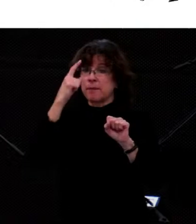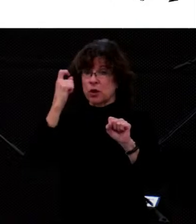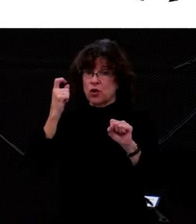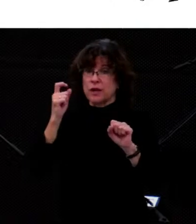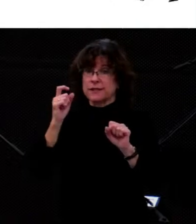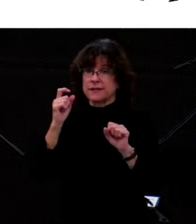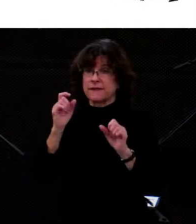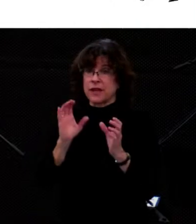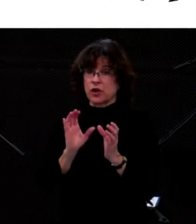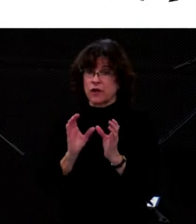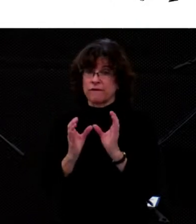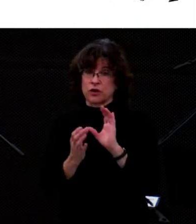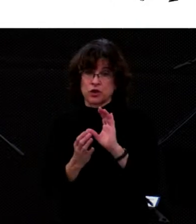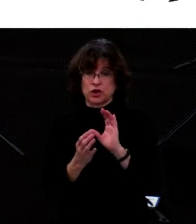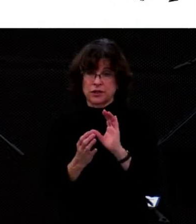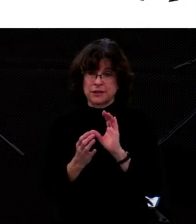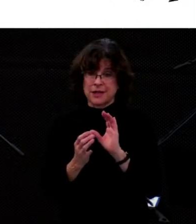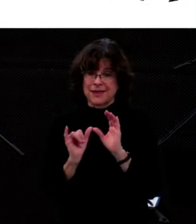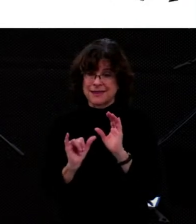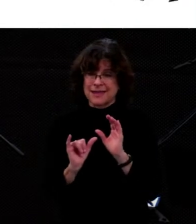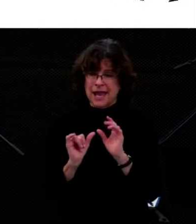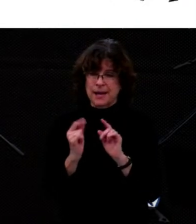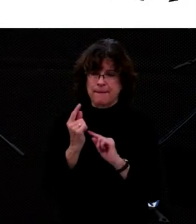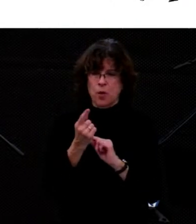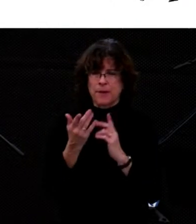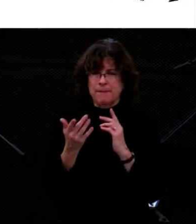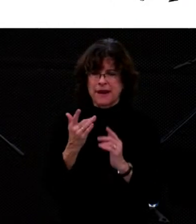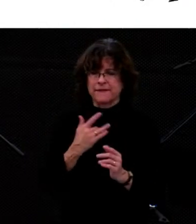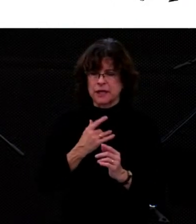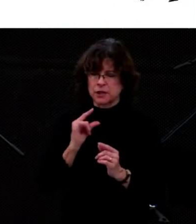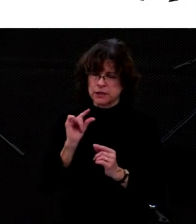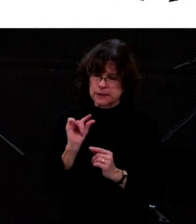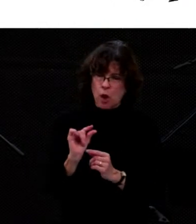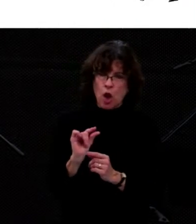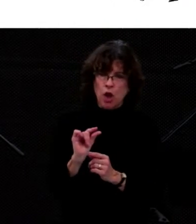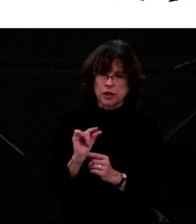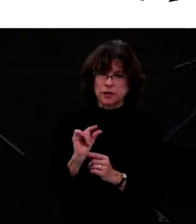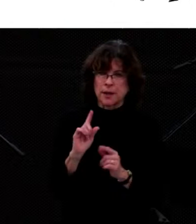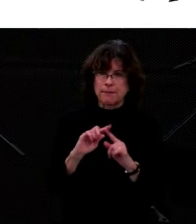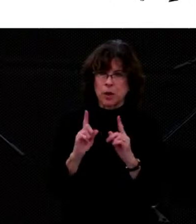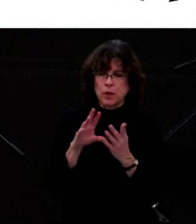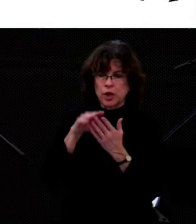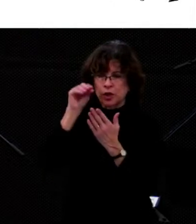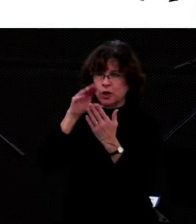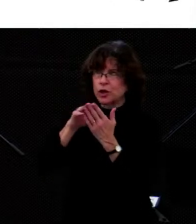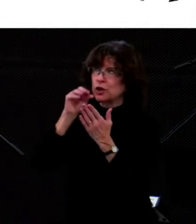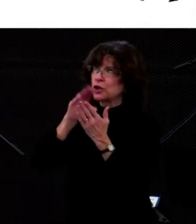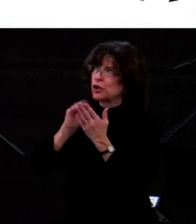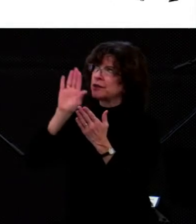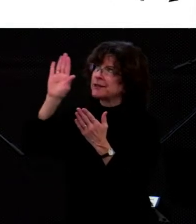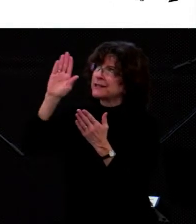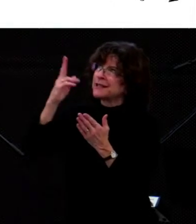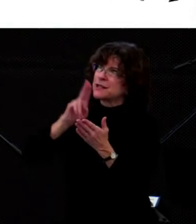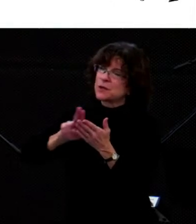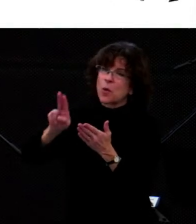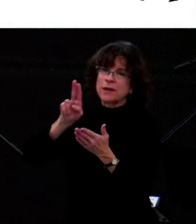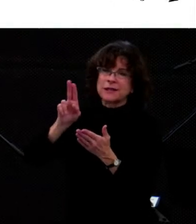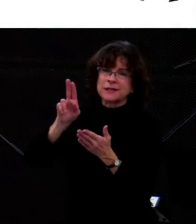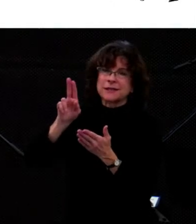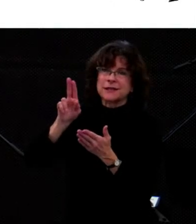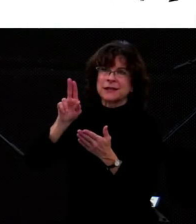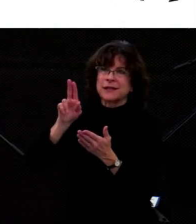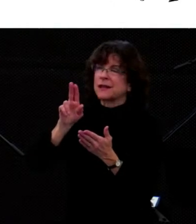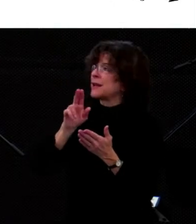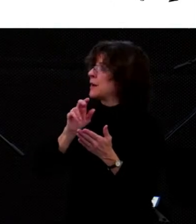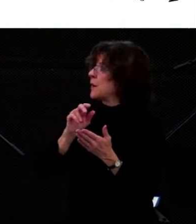conversion is often really, really small. The more that we learn about God and His holiness and His standards, the more we realize we thought God's standard was here.